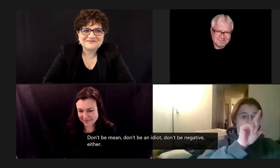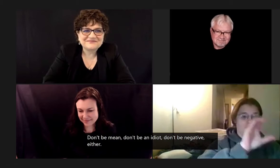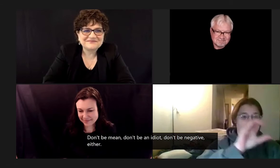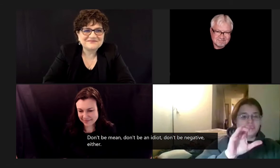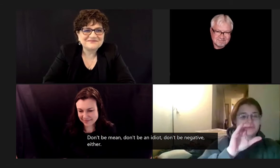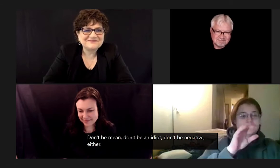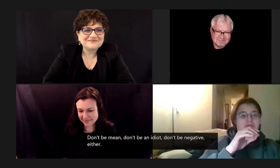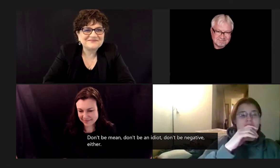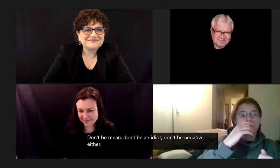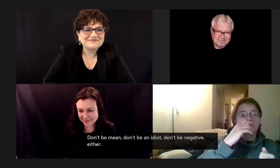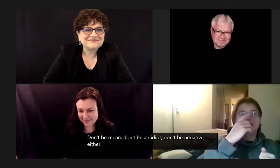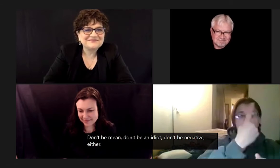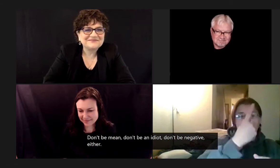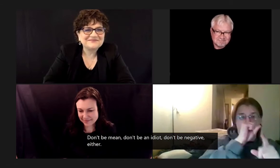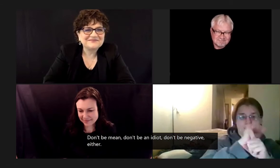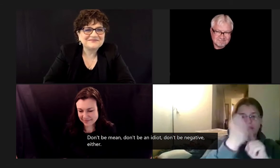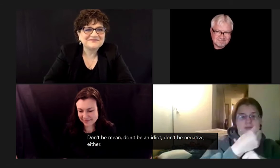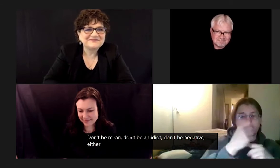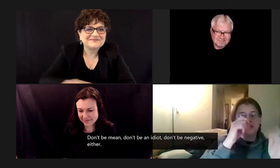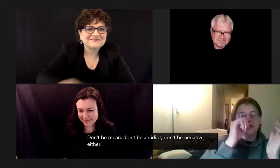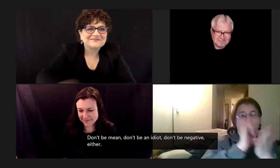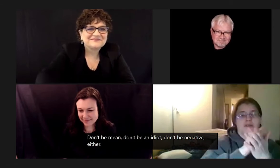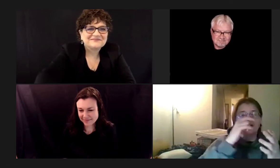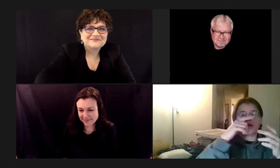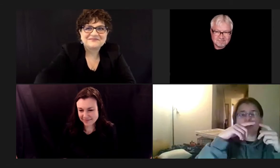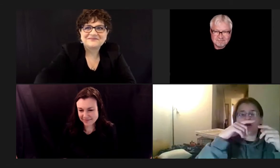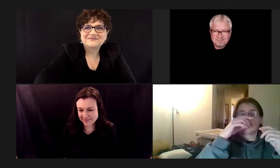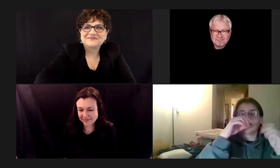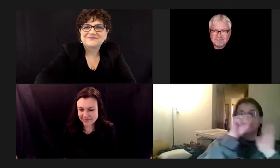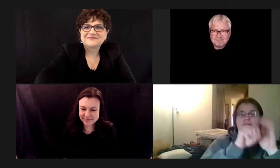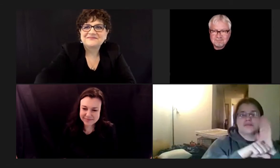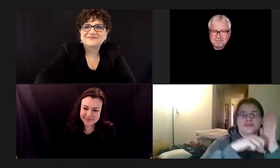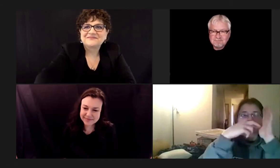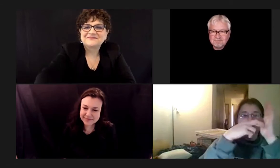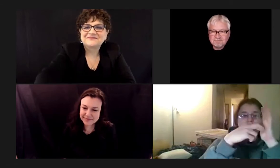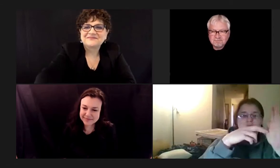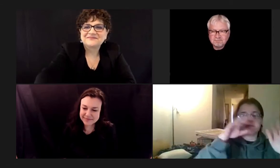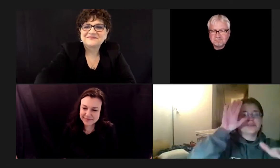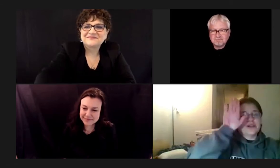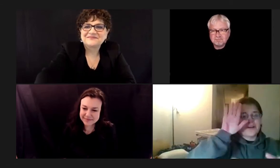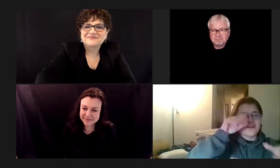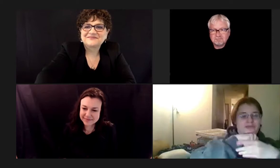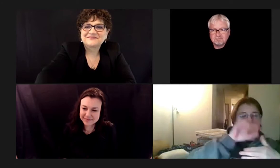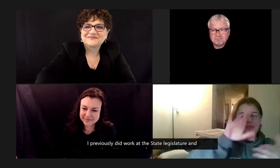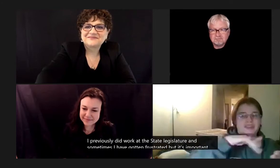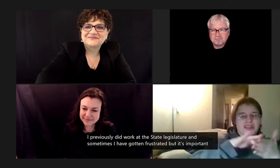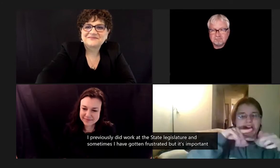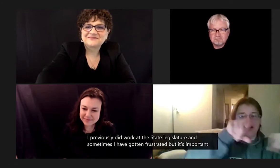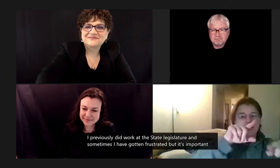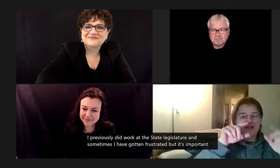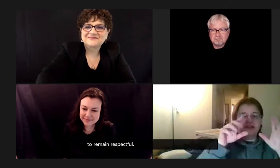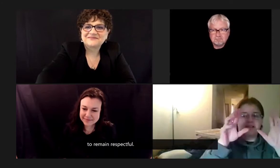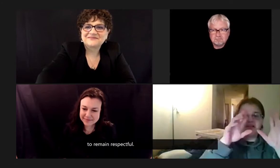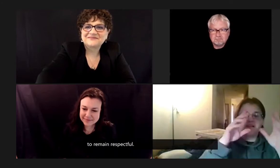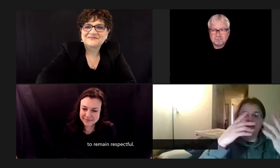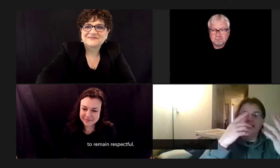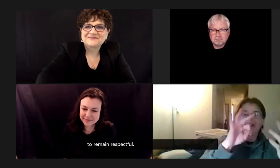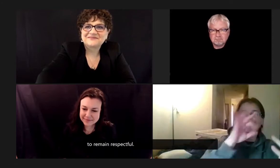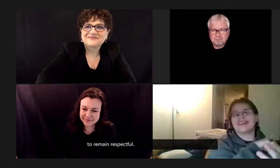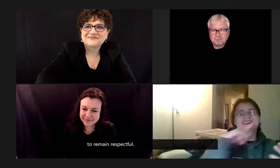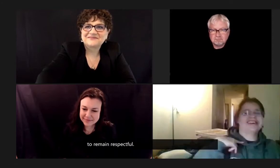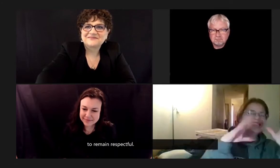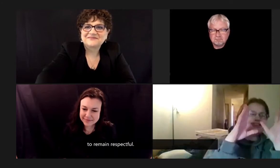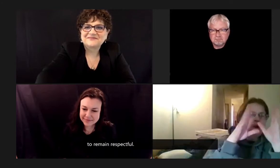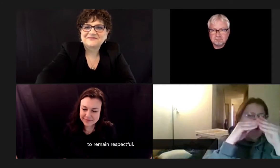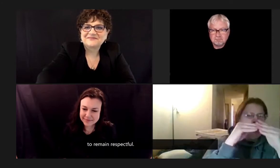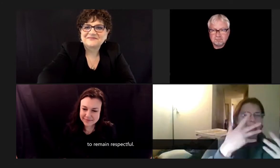sometimes I have gotten frustrated, but it's important to remain respectful. There was one situation